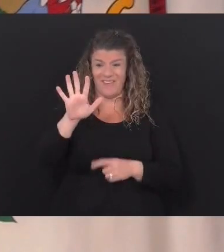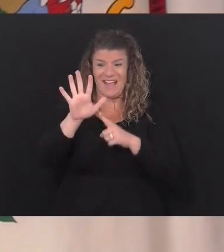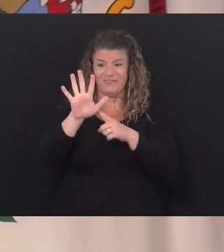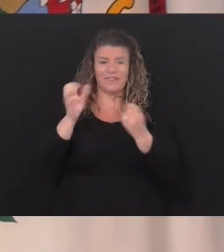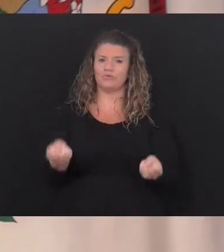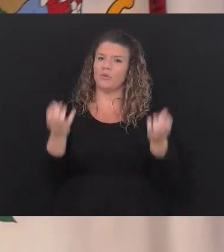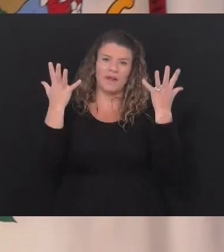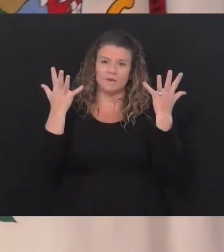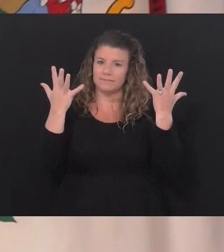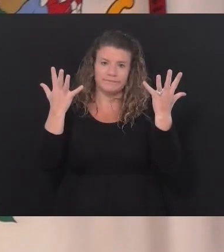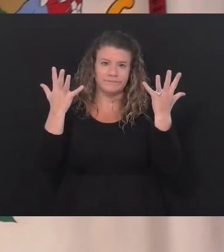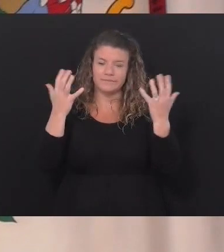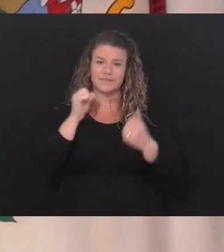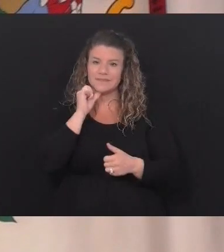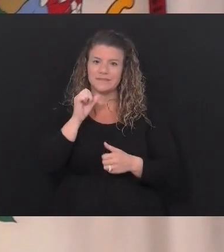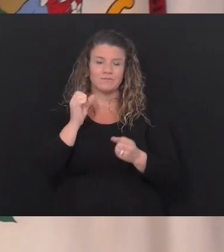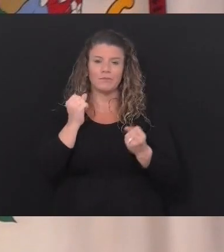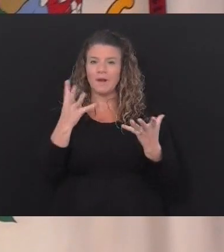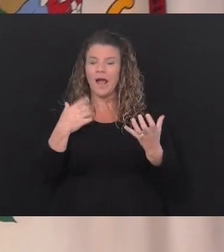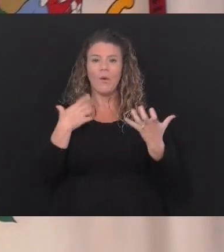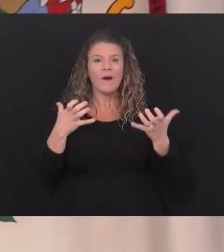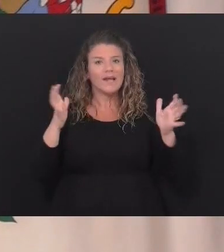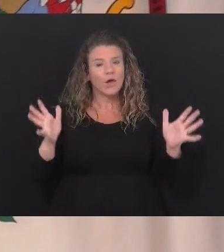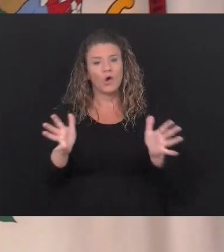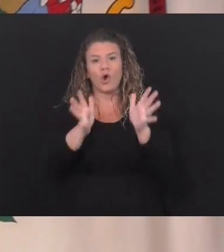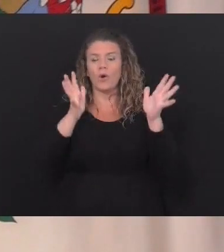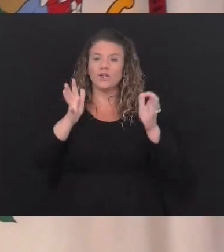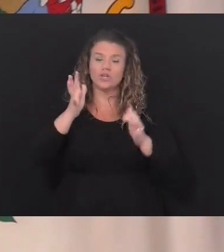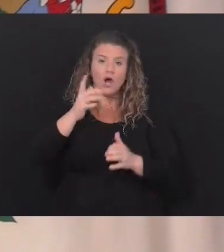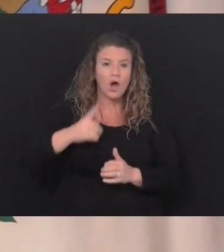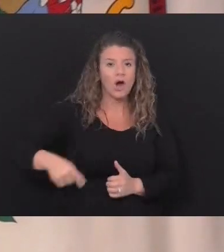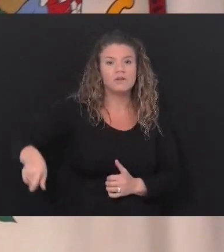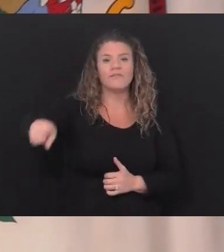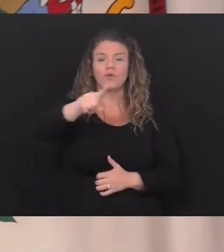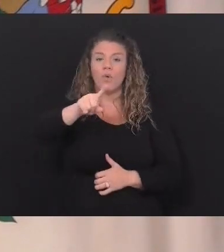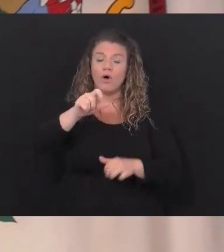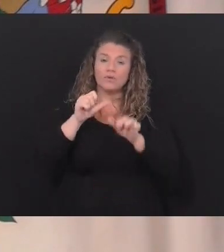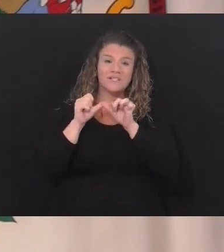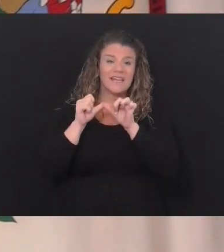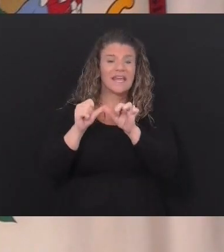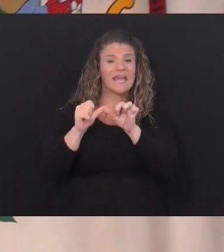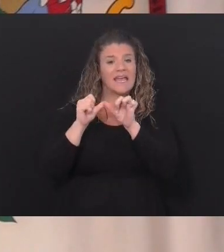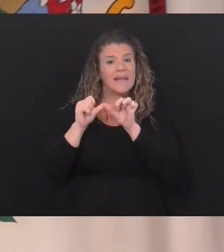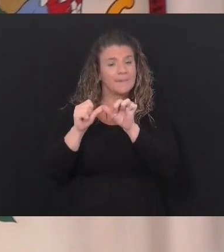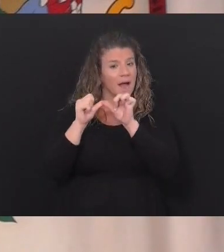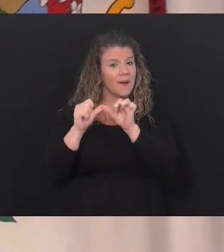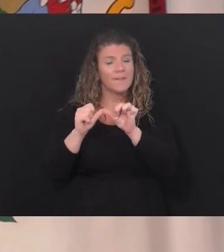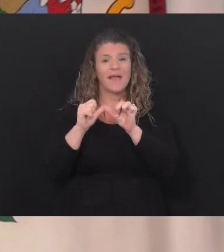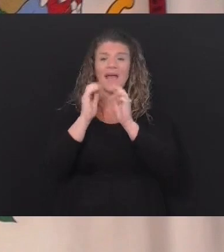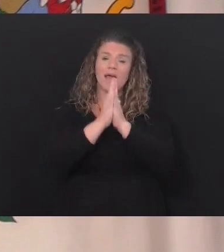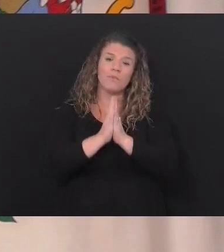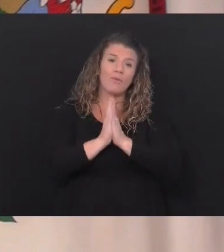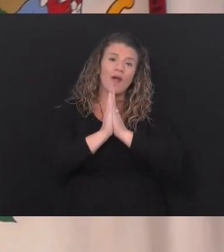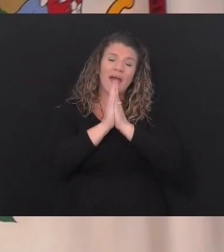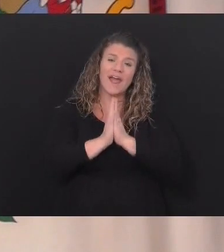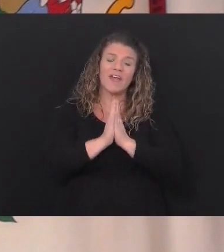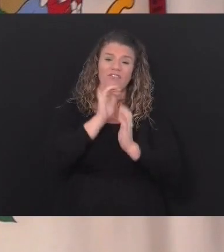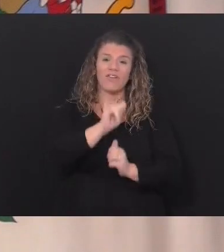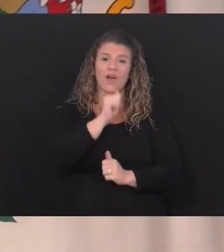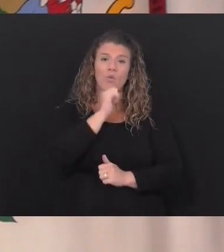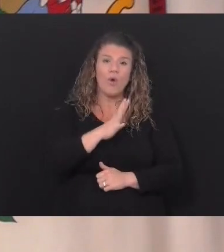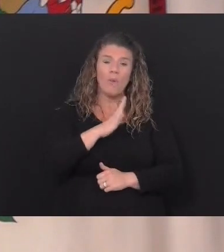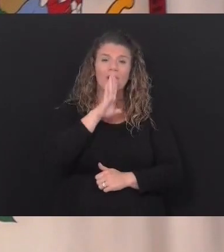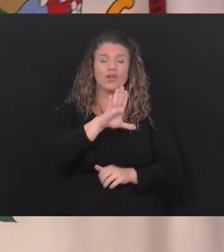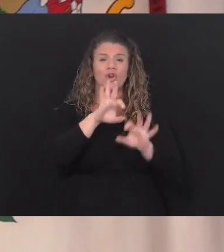I just want to urge every one of you to keep this lady and keep this family in your thoughts